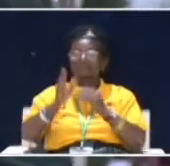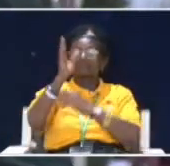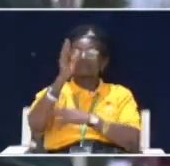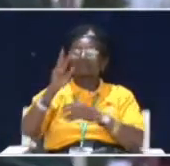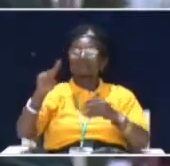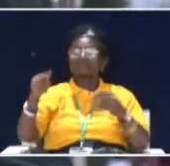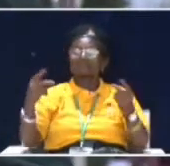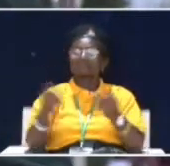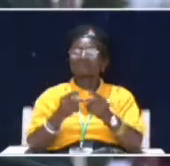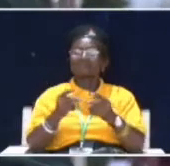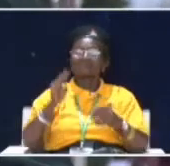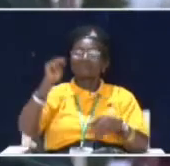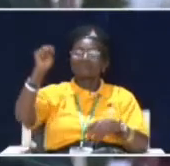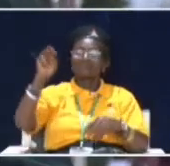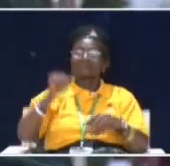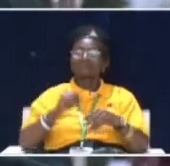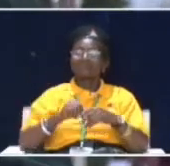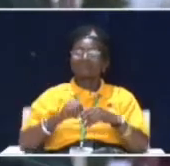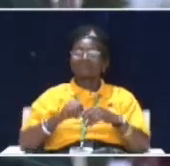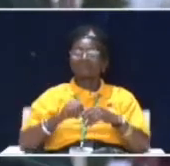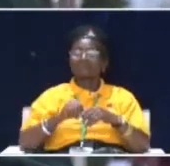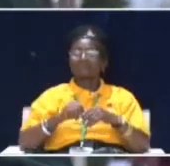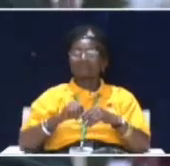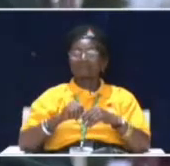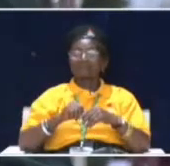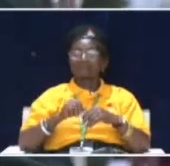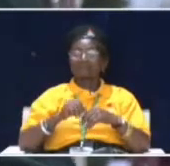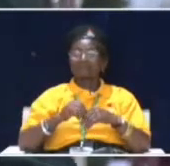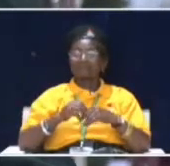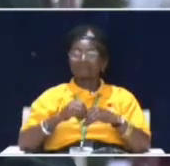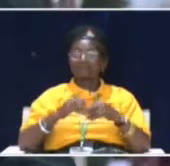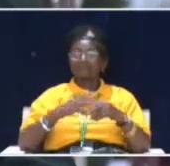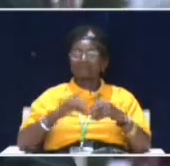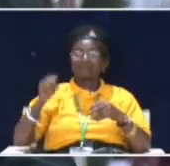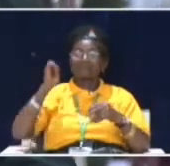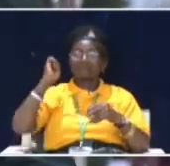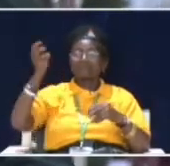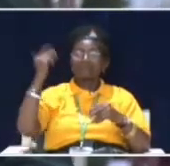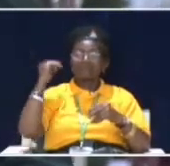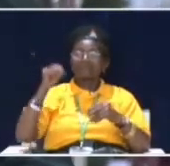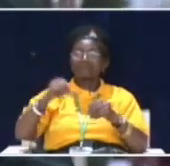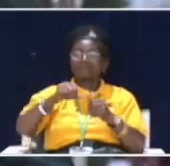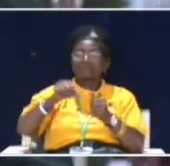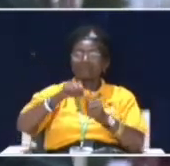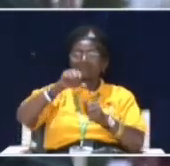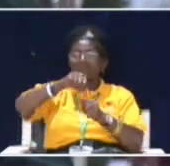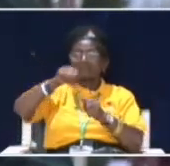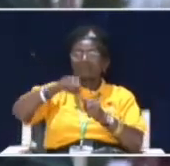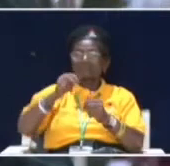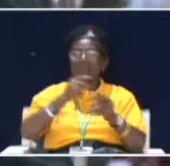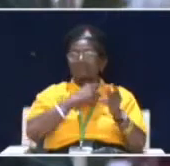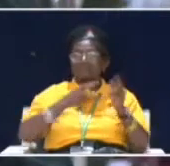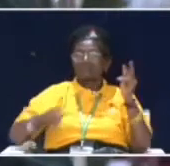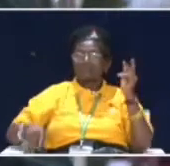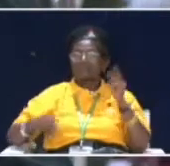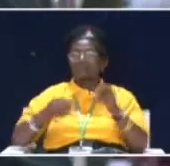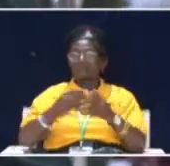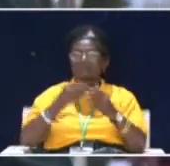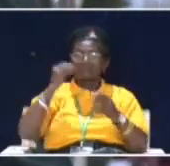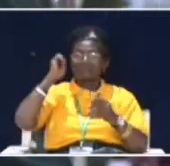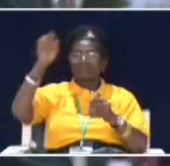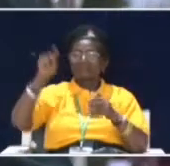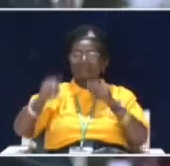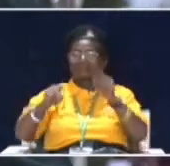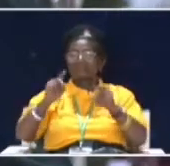him. Olorun shinipo pada. And he was anointed king before his brethren. Afi ororo